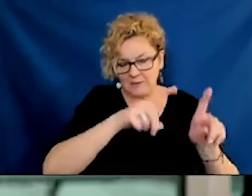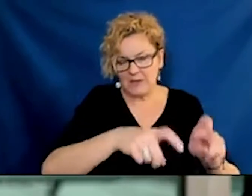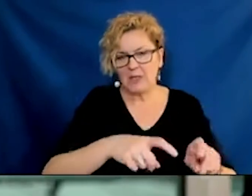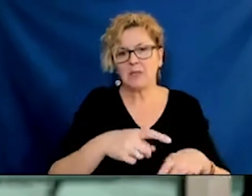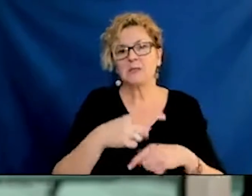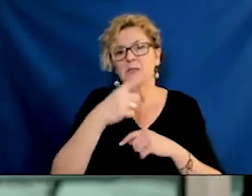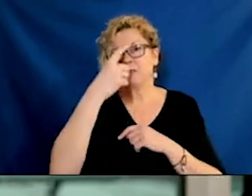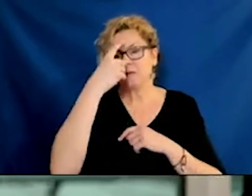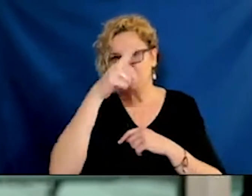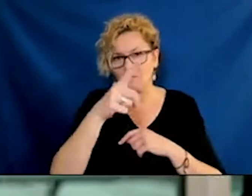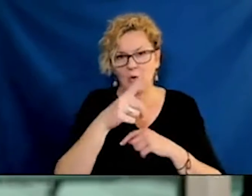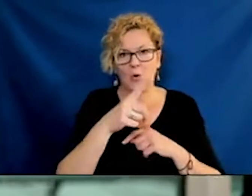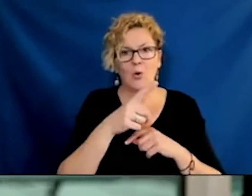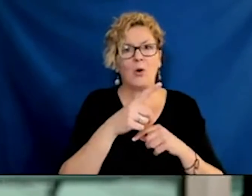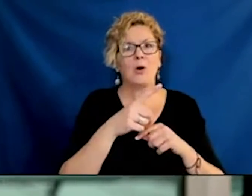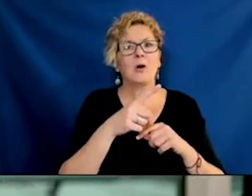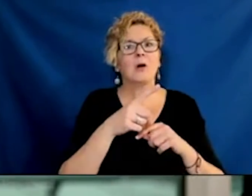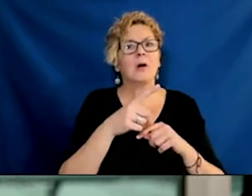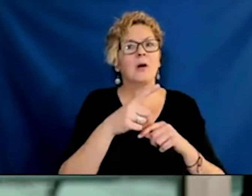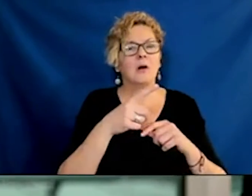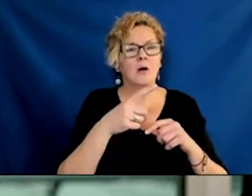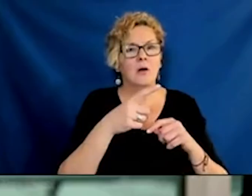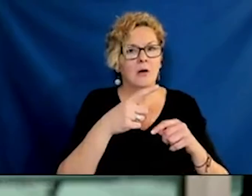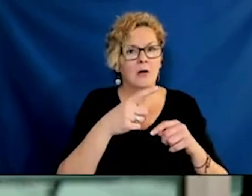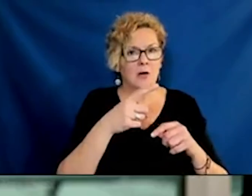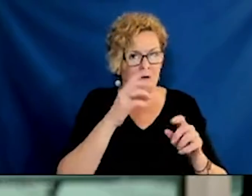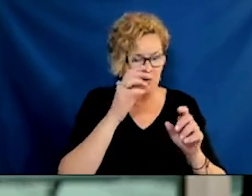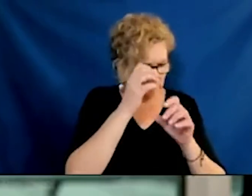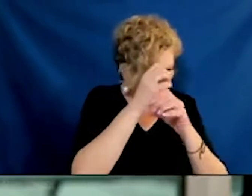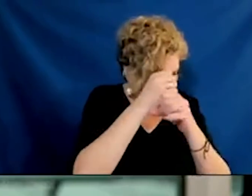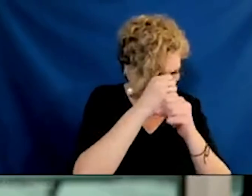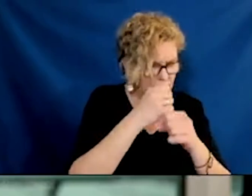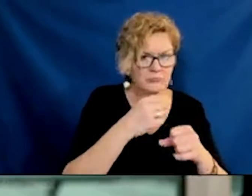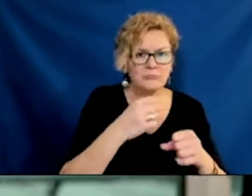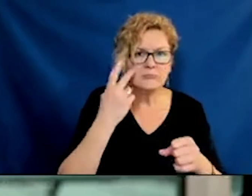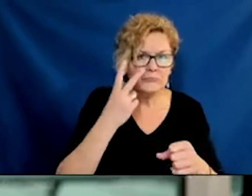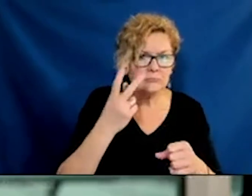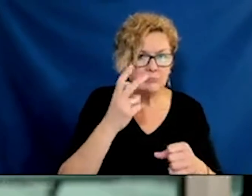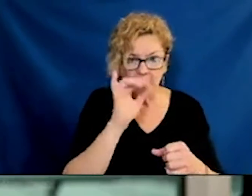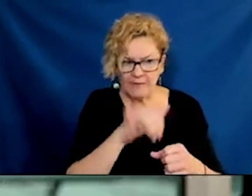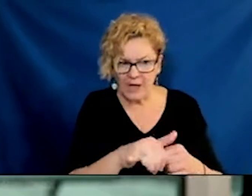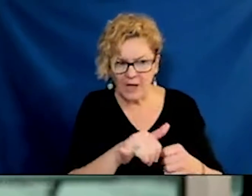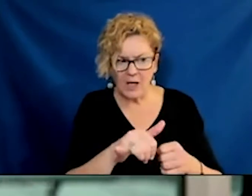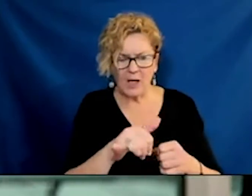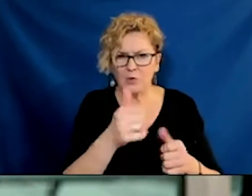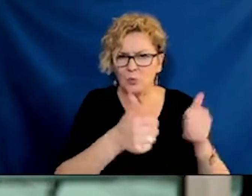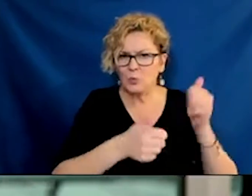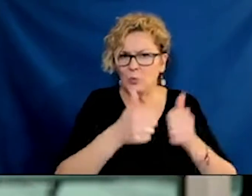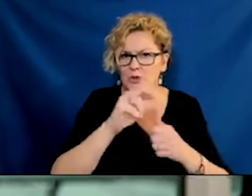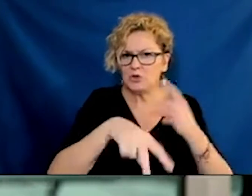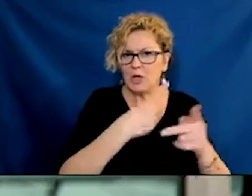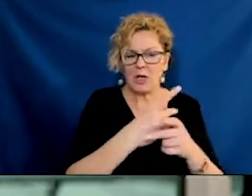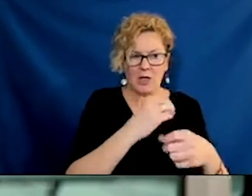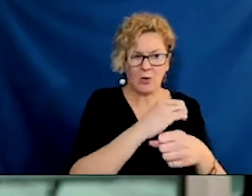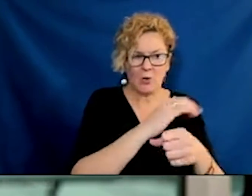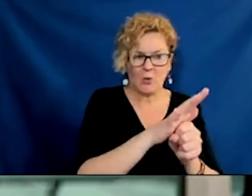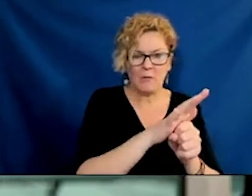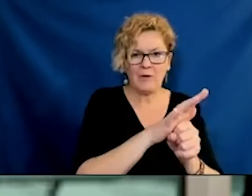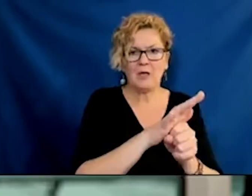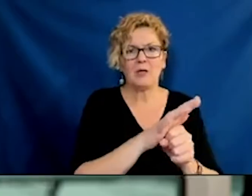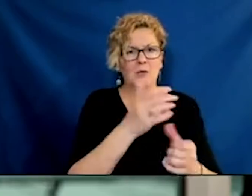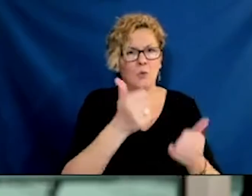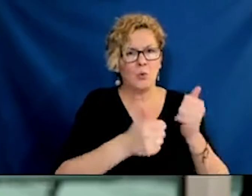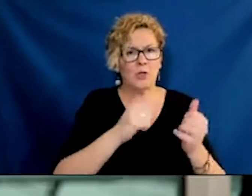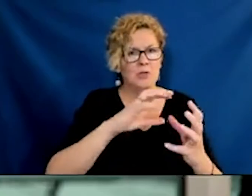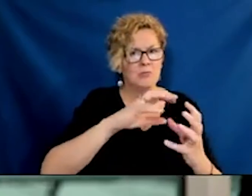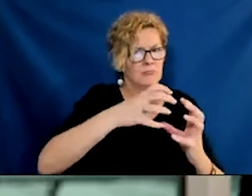including in younger people and in schools, to make sure that the variants aren't getting into those environments. And so far, we have